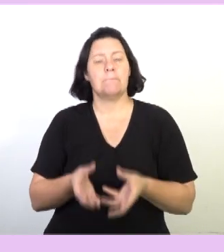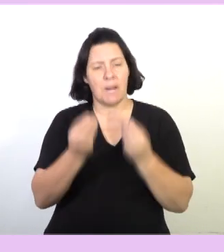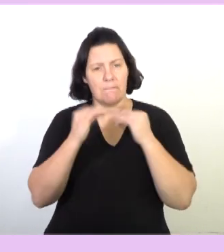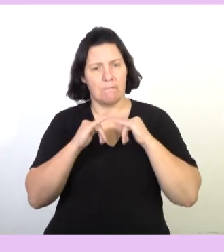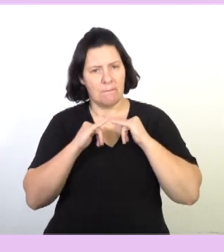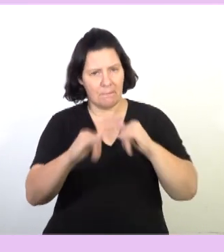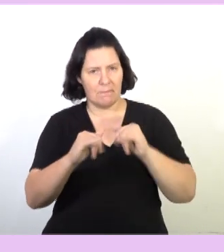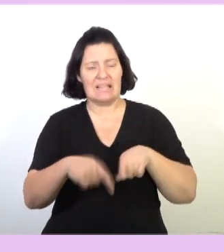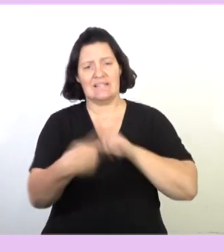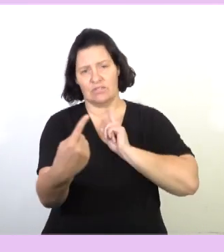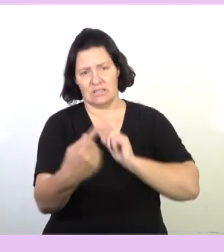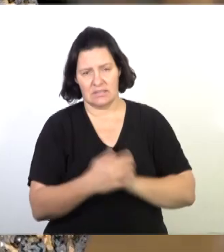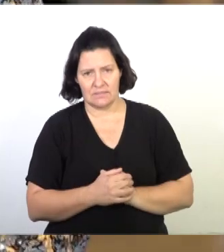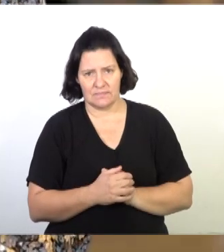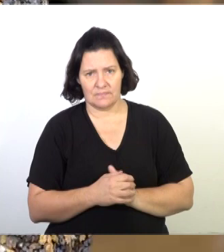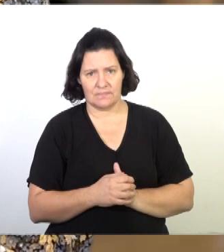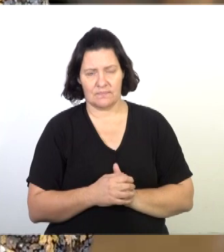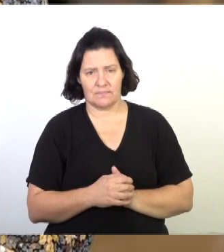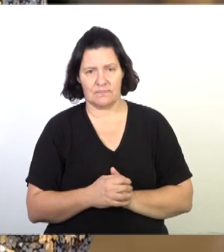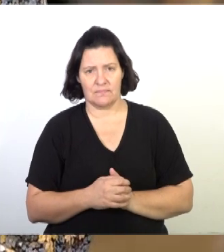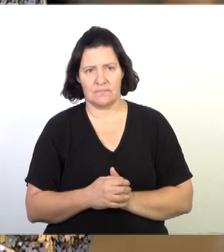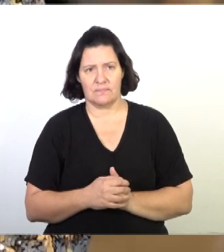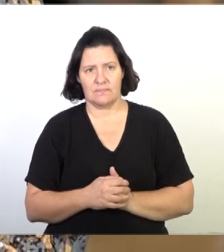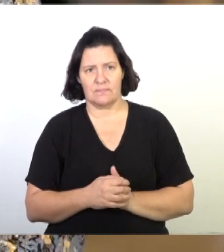the common difference.